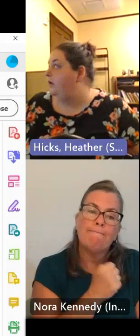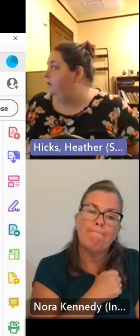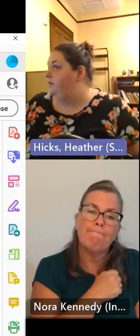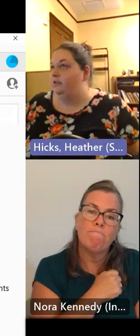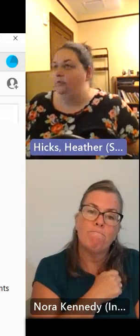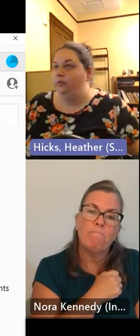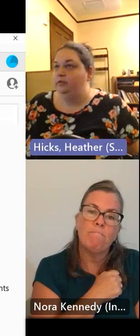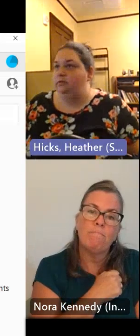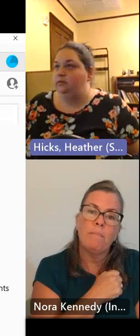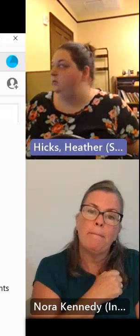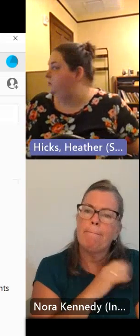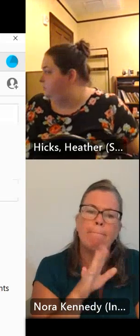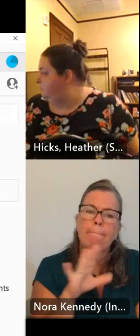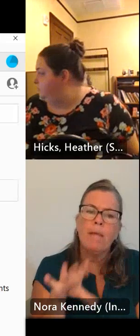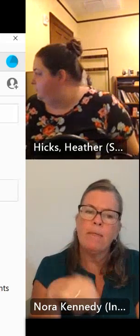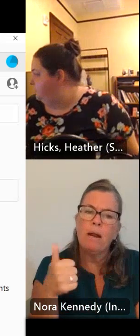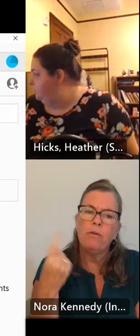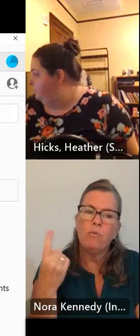Oh, the other one didn't open.